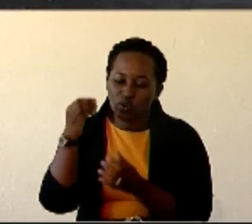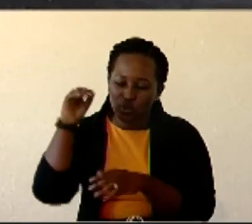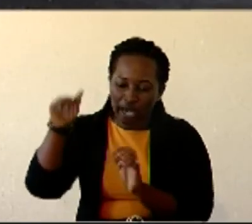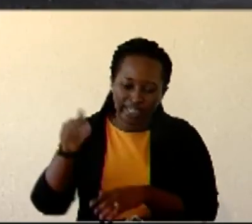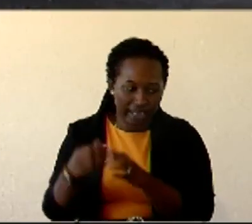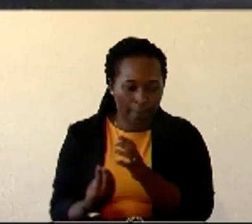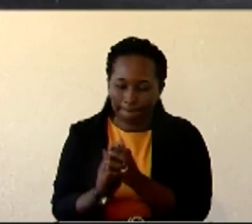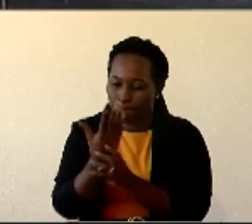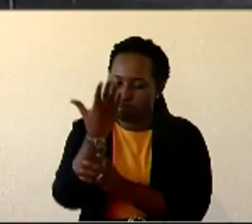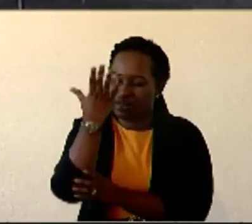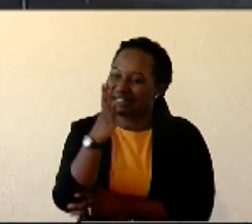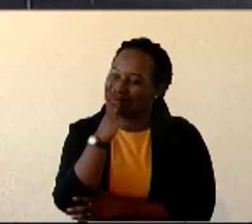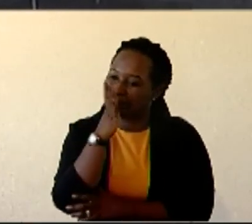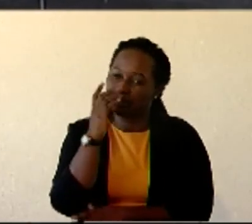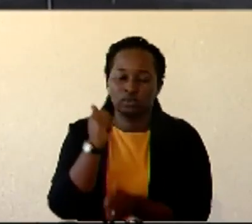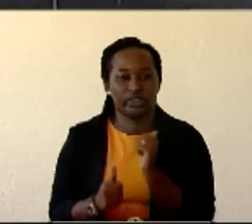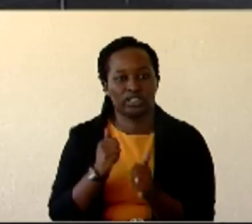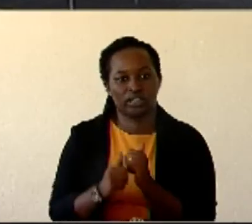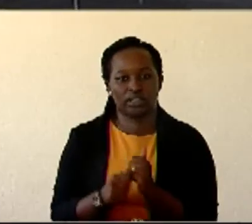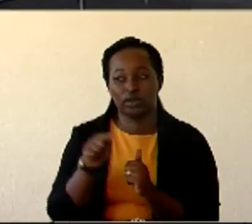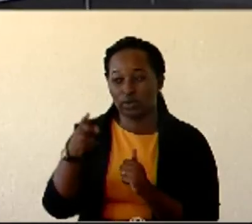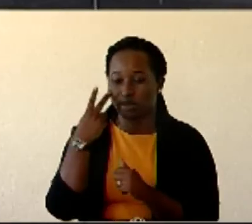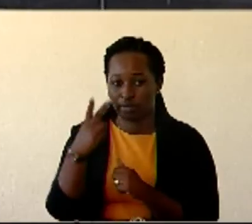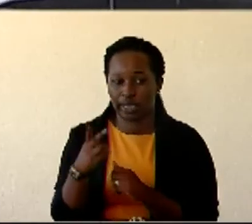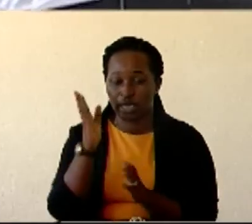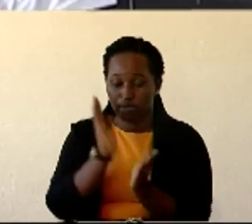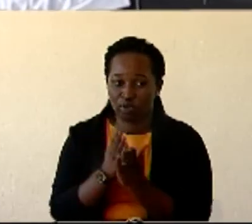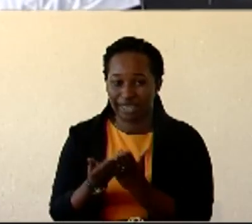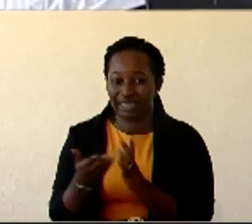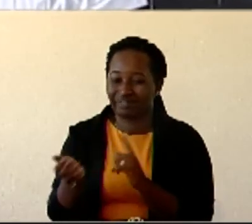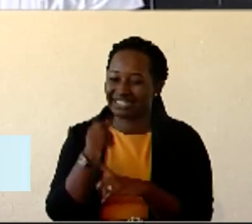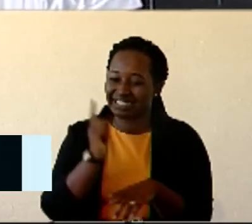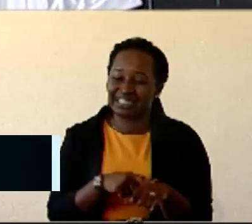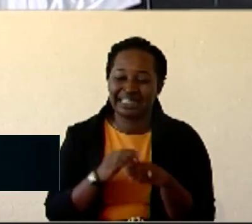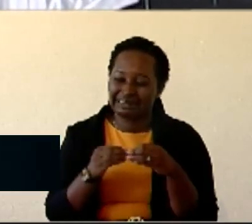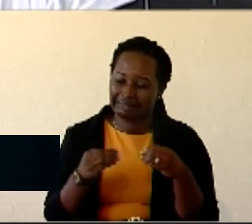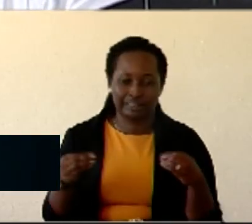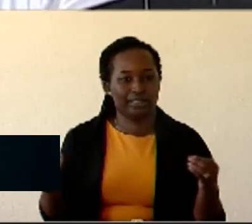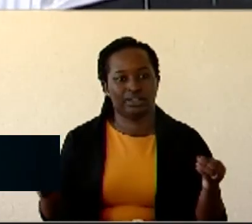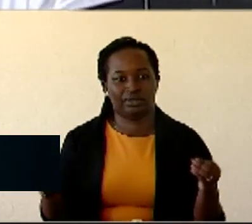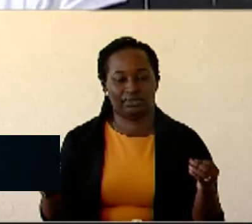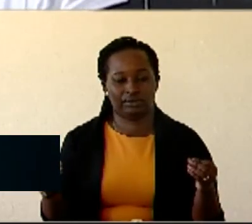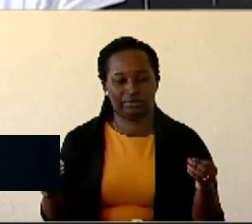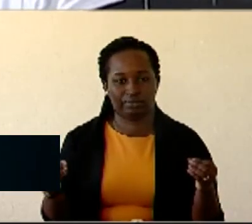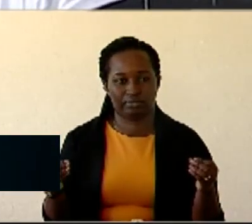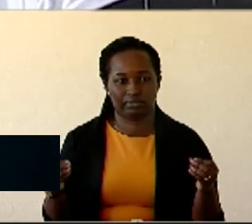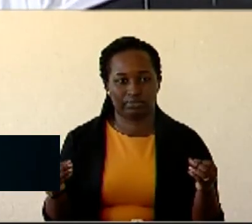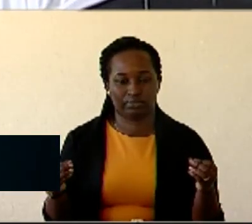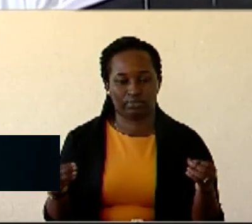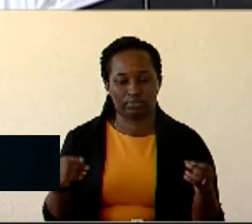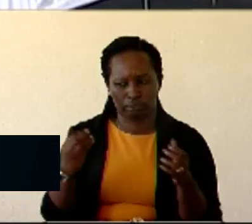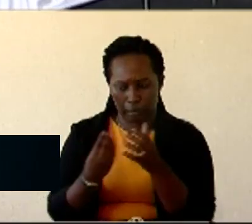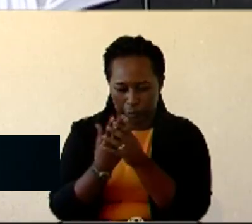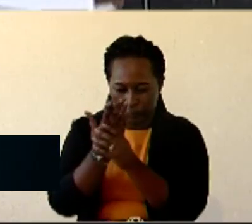to mature or to be ready? So you'll find that cassava takes long period for it to be